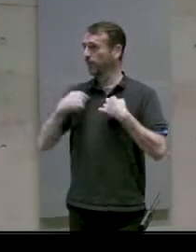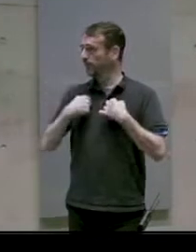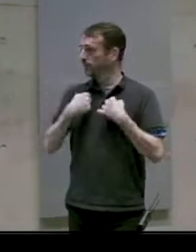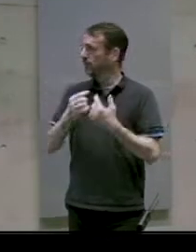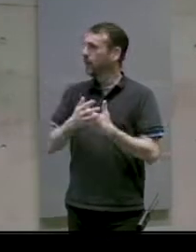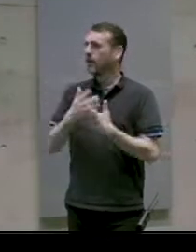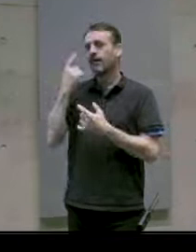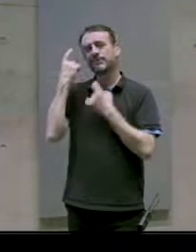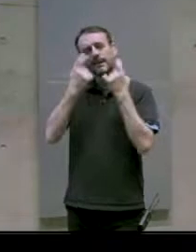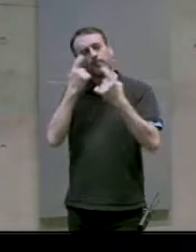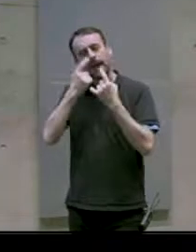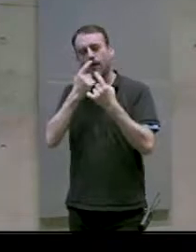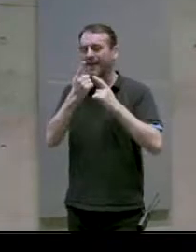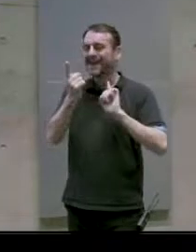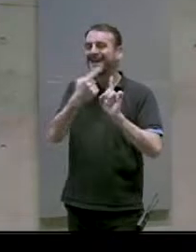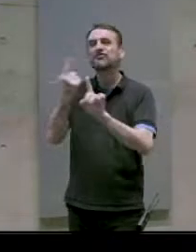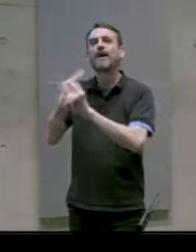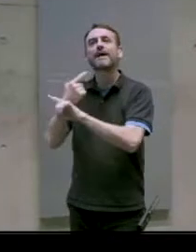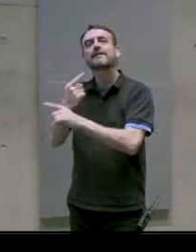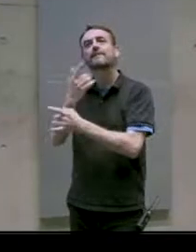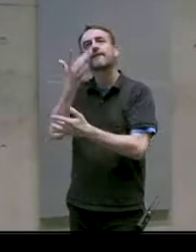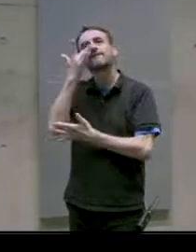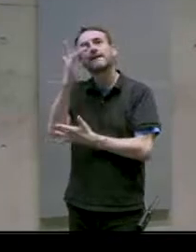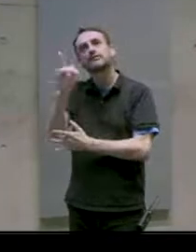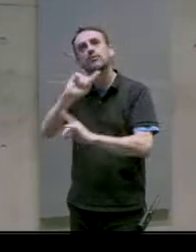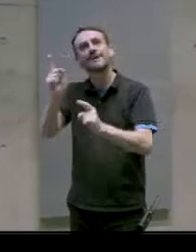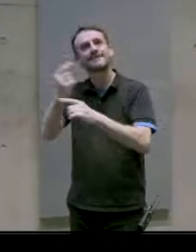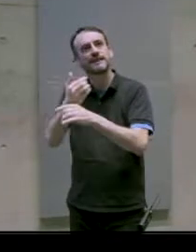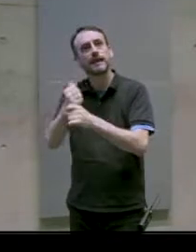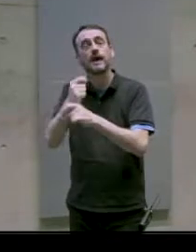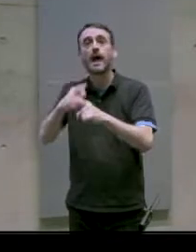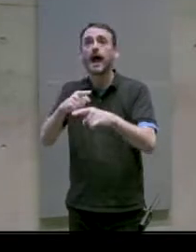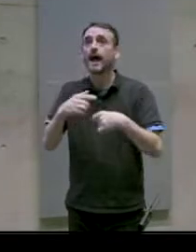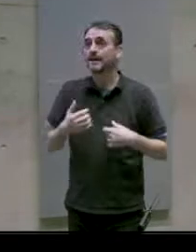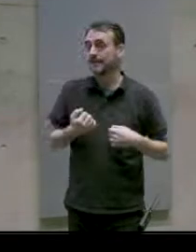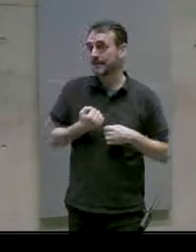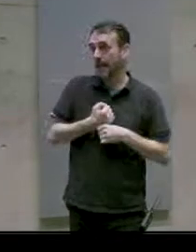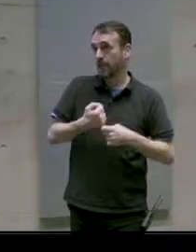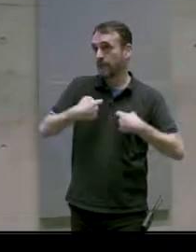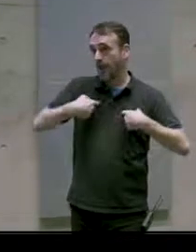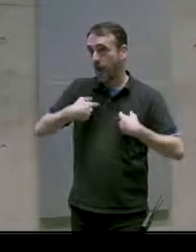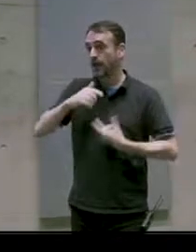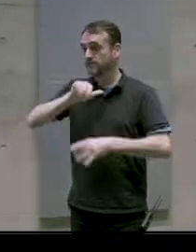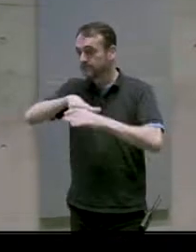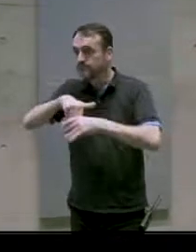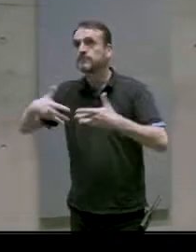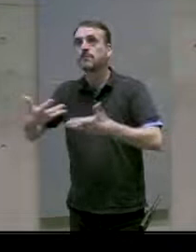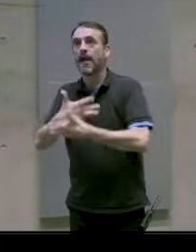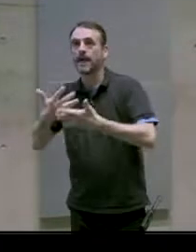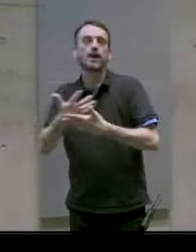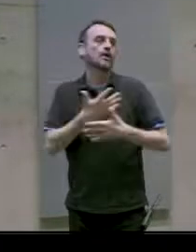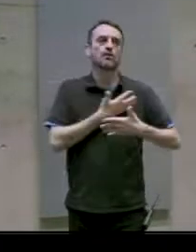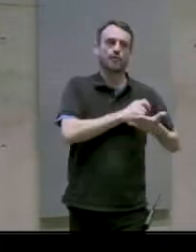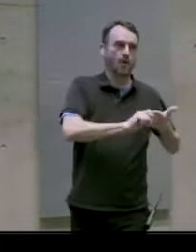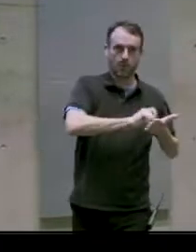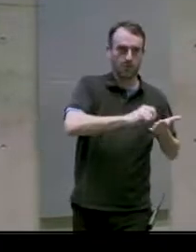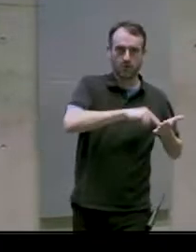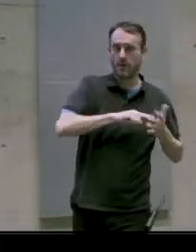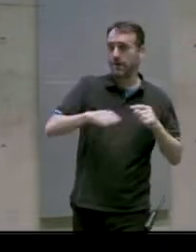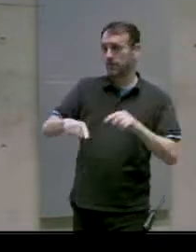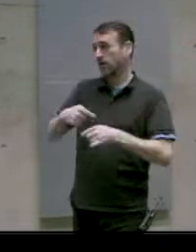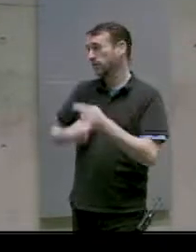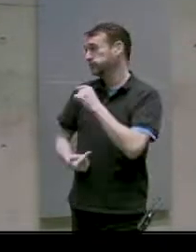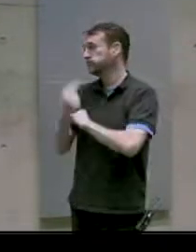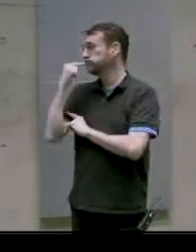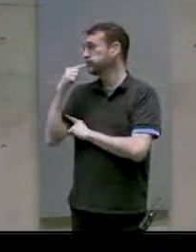of interactive fiction is and the kind of games I played as opposed to the kind of games I wrote. So when I was probably 13